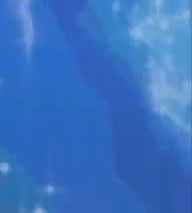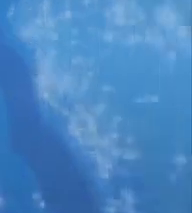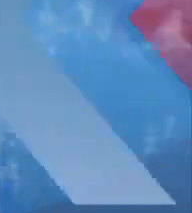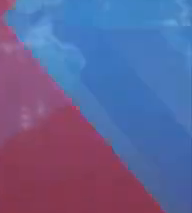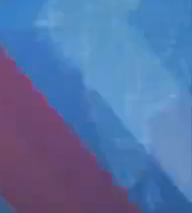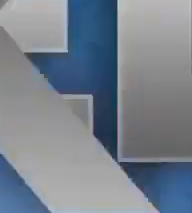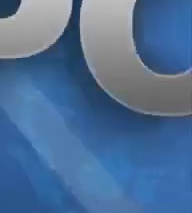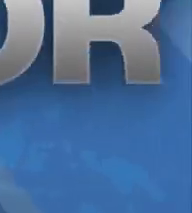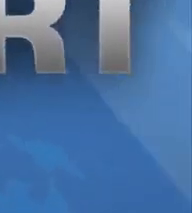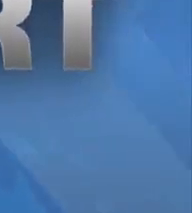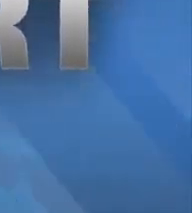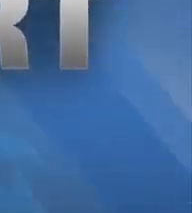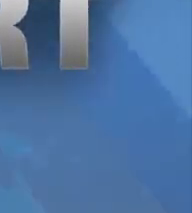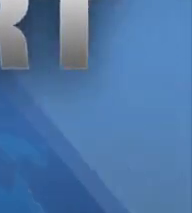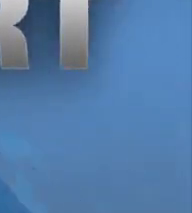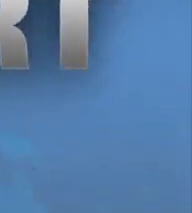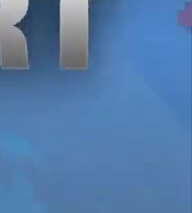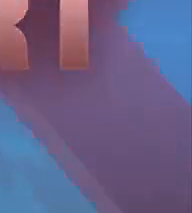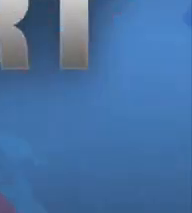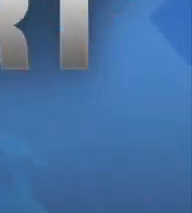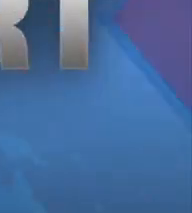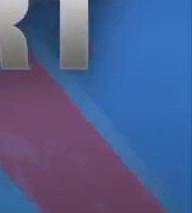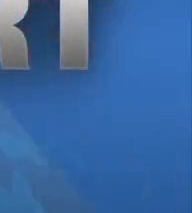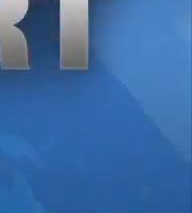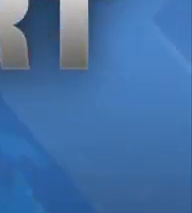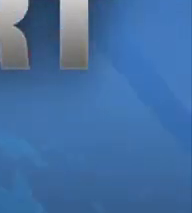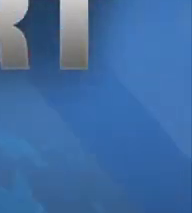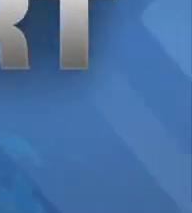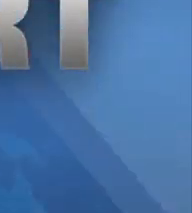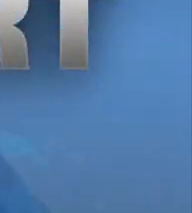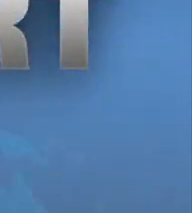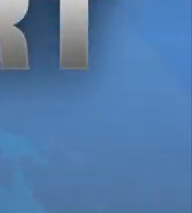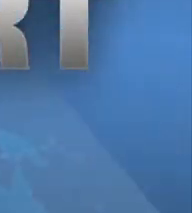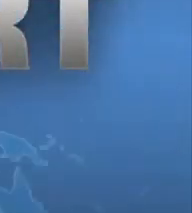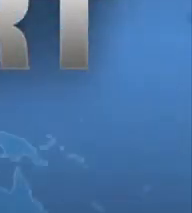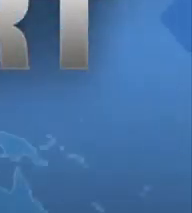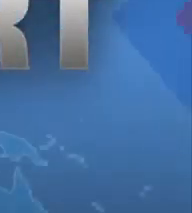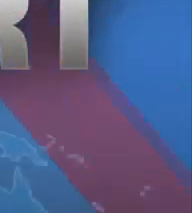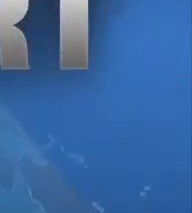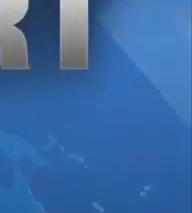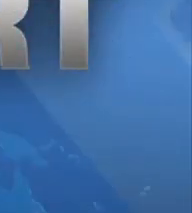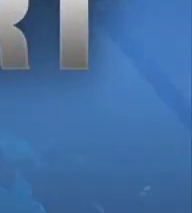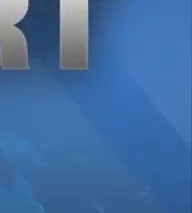This has been a special report from ABC News.